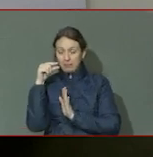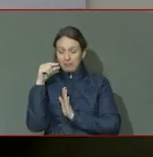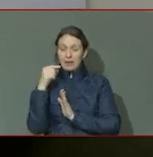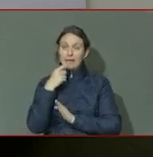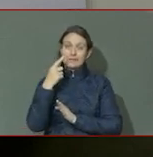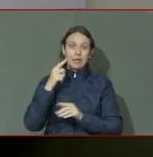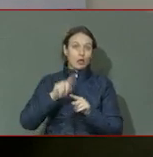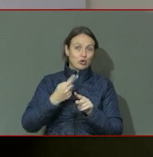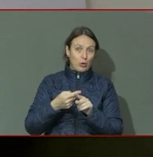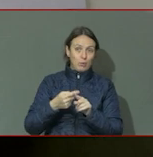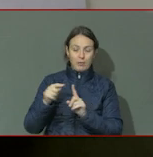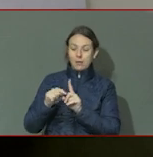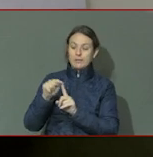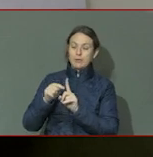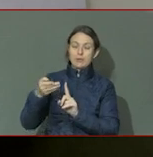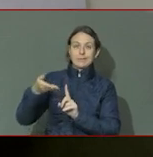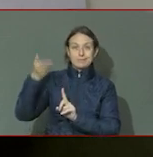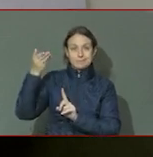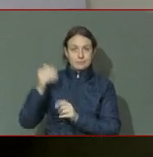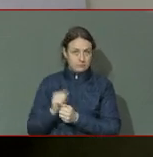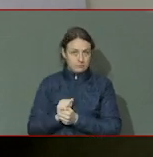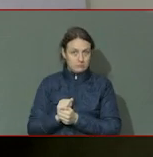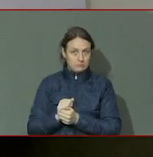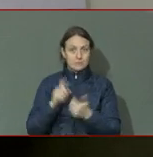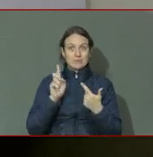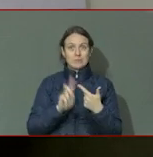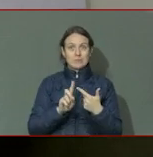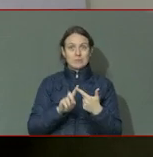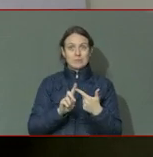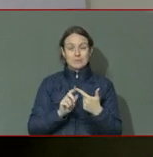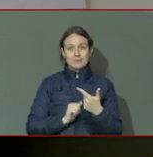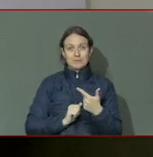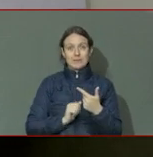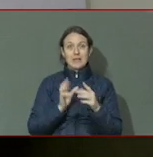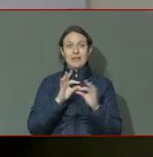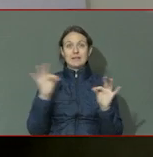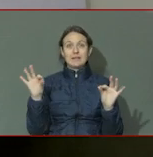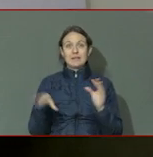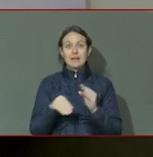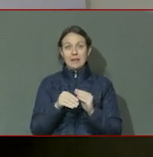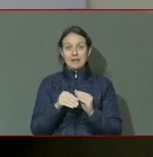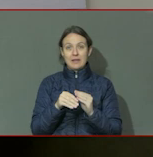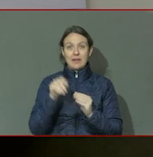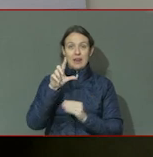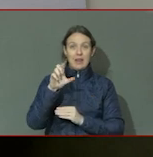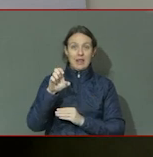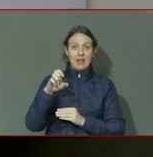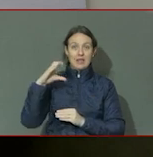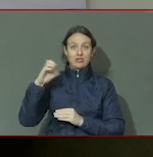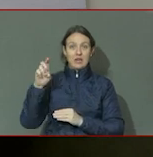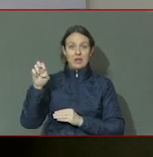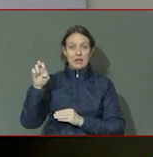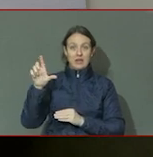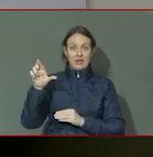an increase in temperature. Then you're going to write this sentence. According to Le Chatelier's principle, the system